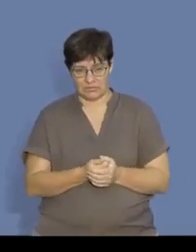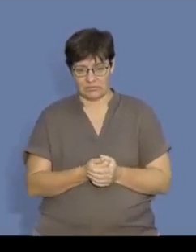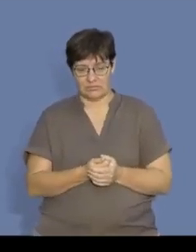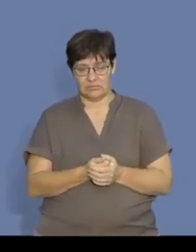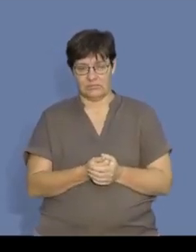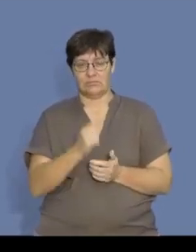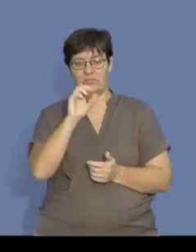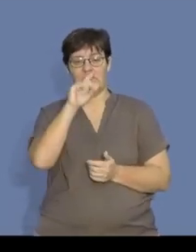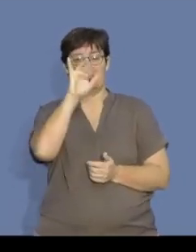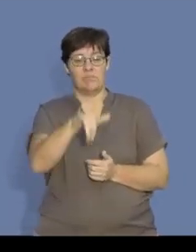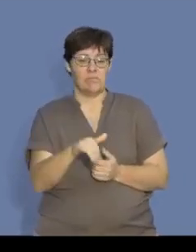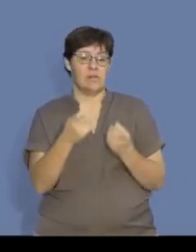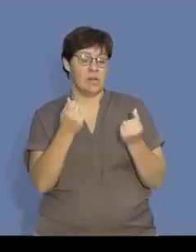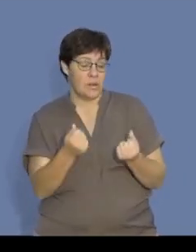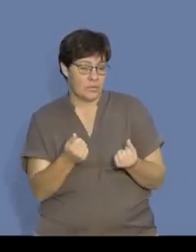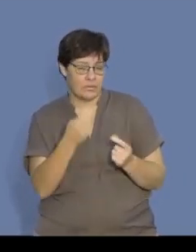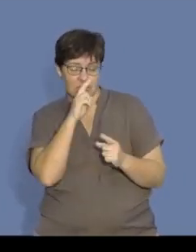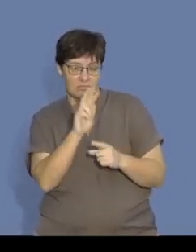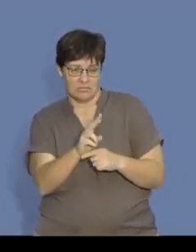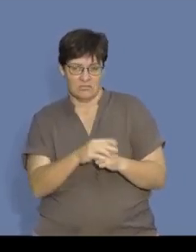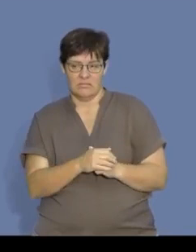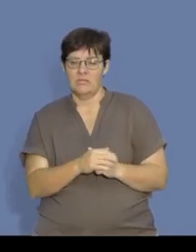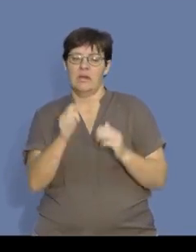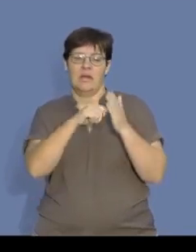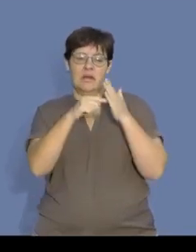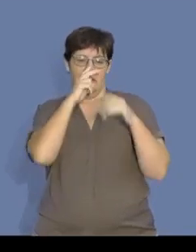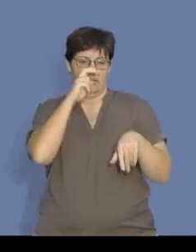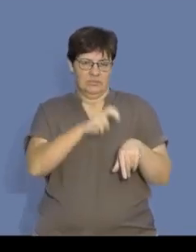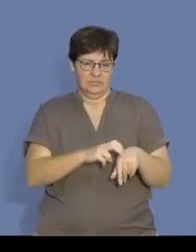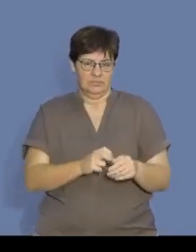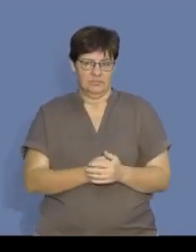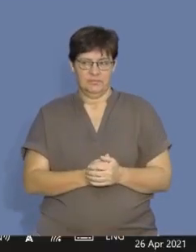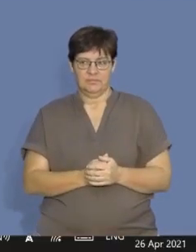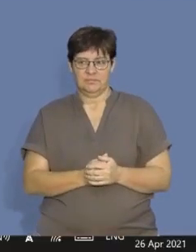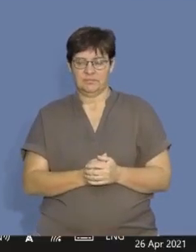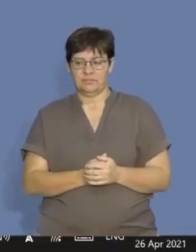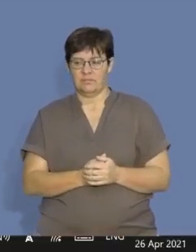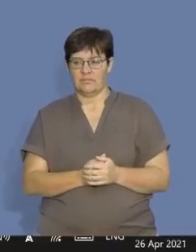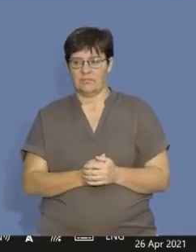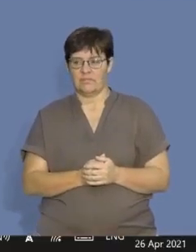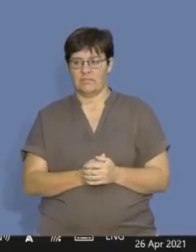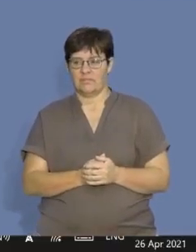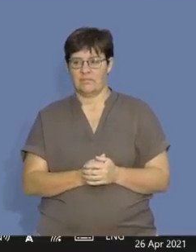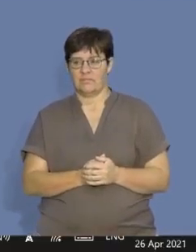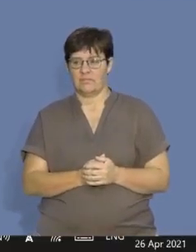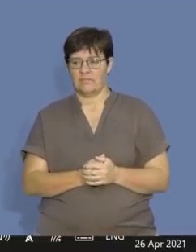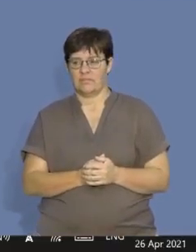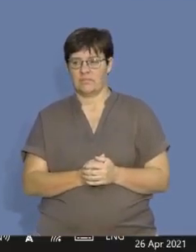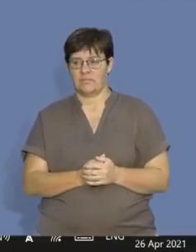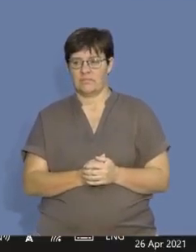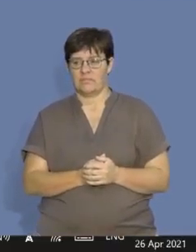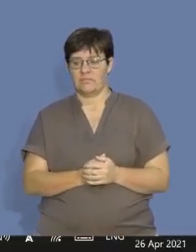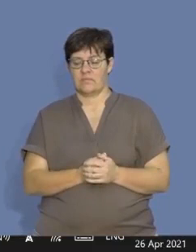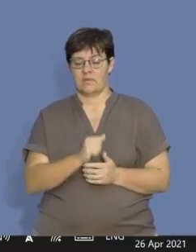at your inventory amount, so again, I need my calculator. Let's quickly grab that, right? So I'm